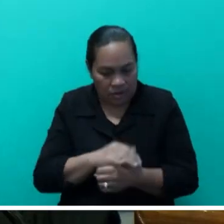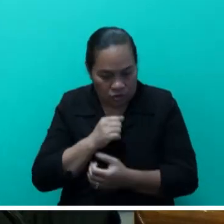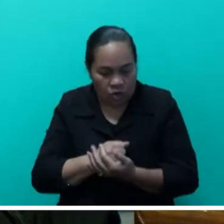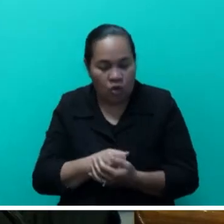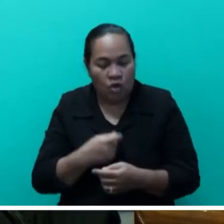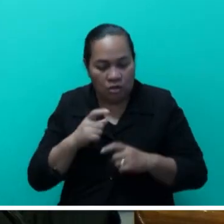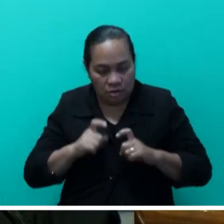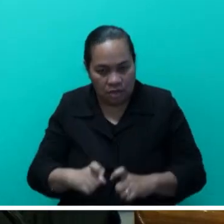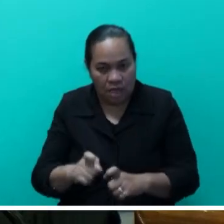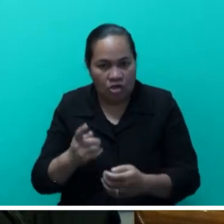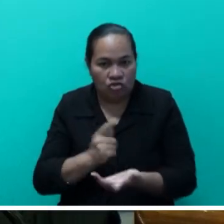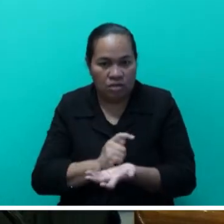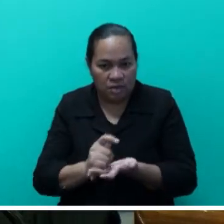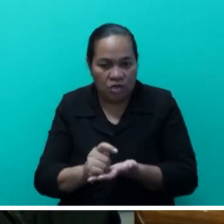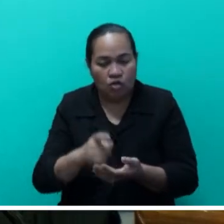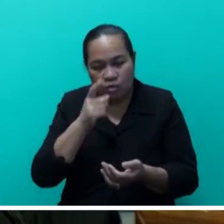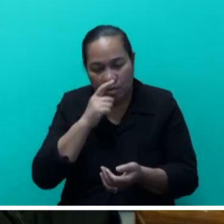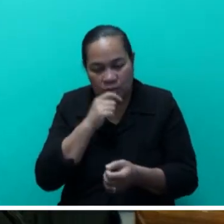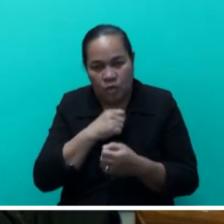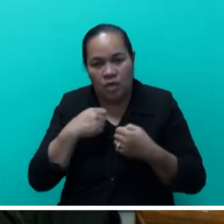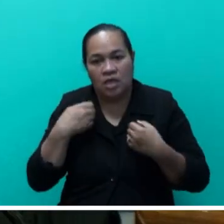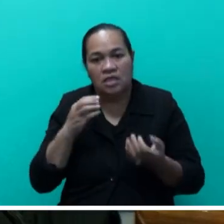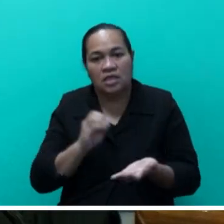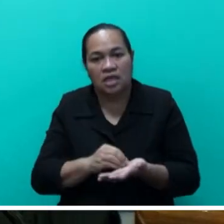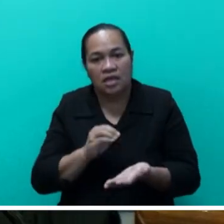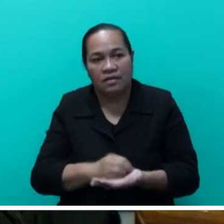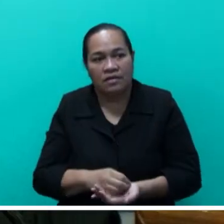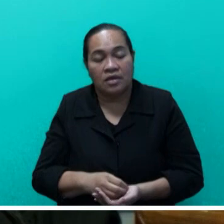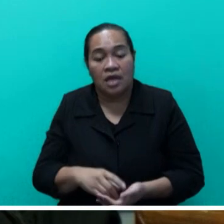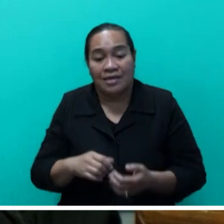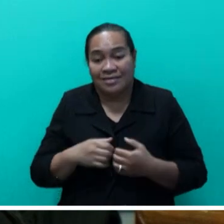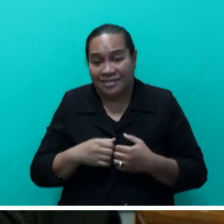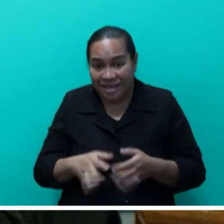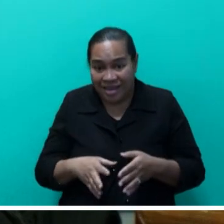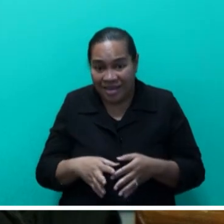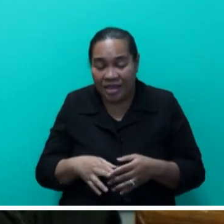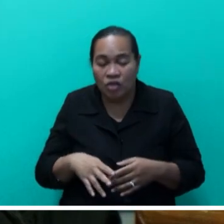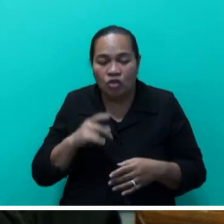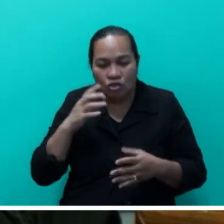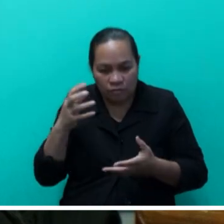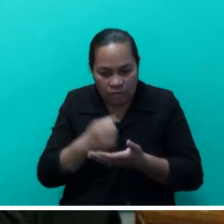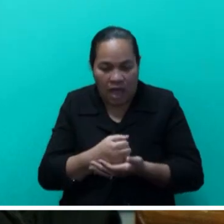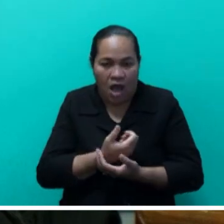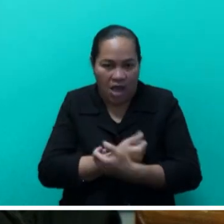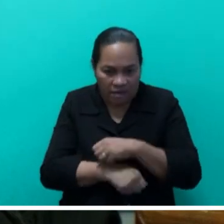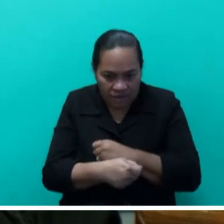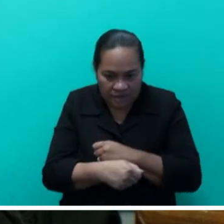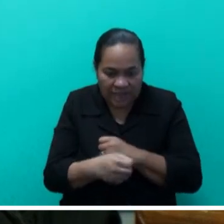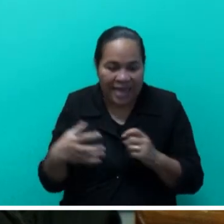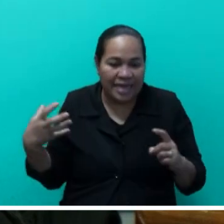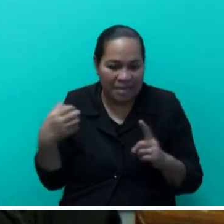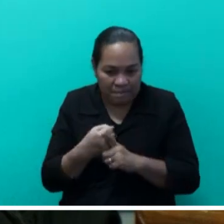transparent and answerable to the people we serve. We have begun our journey, capturing the essence of our efforts and the impact of our